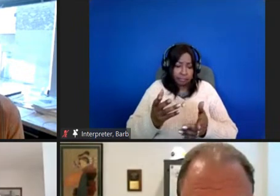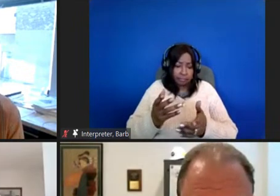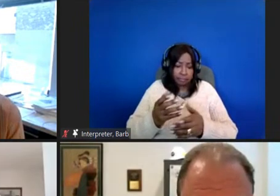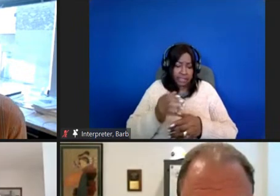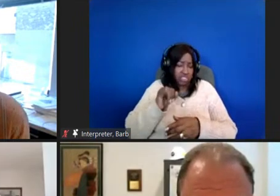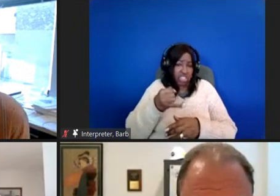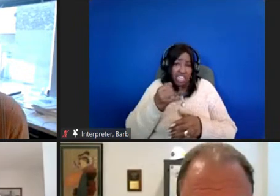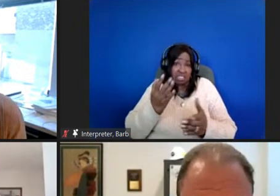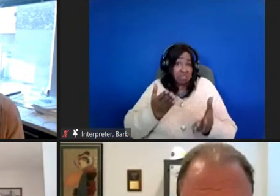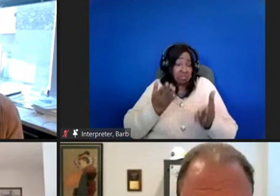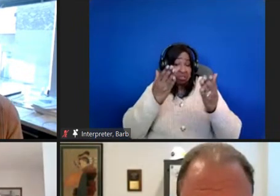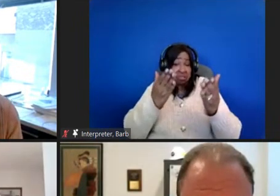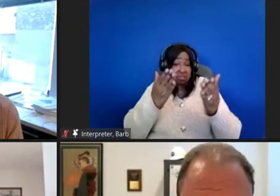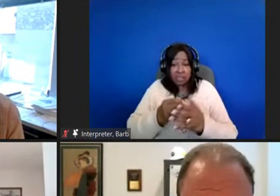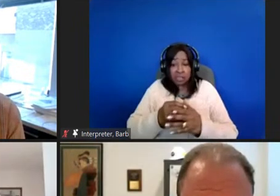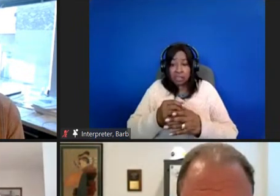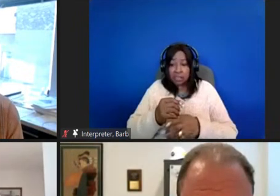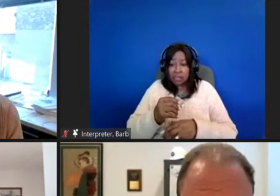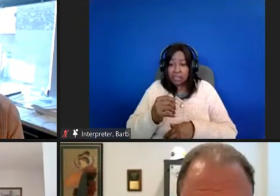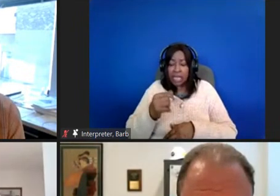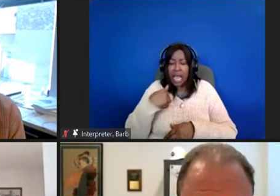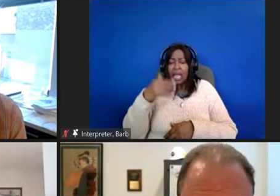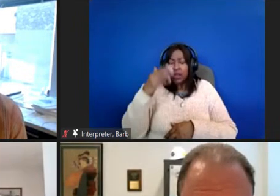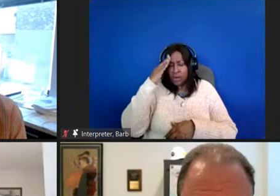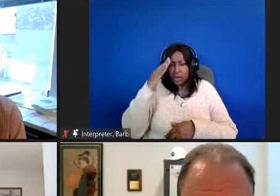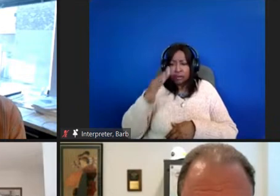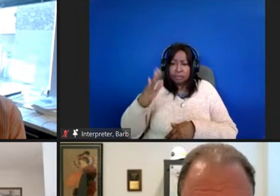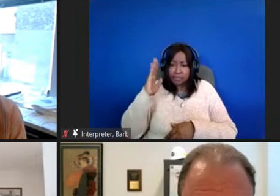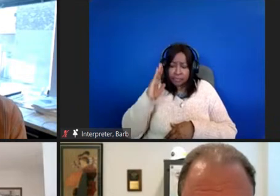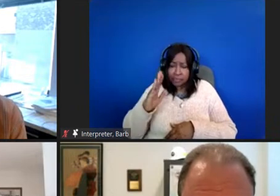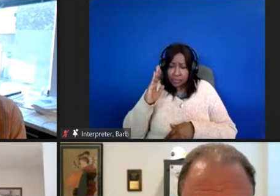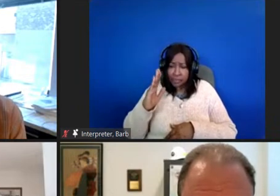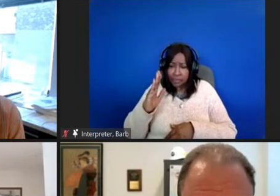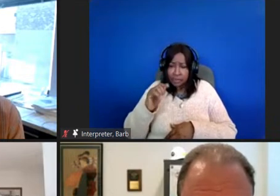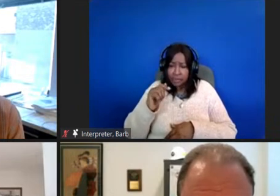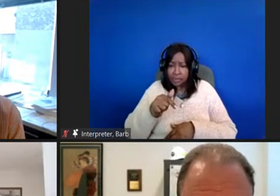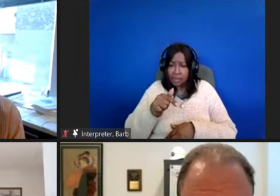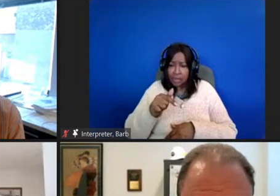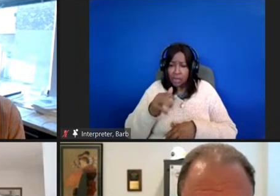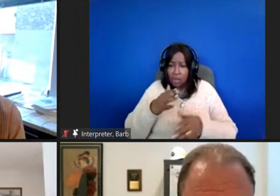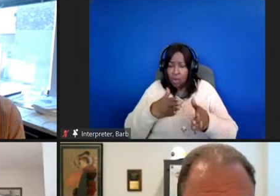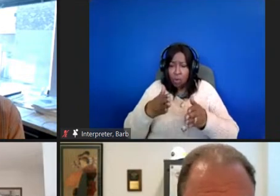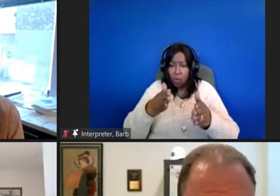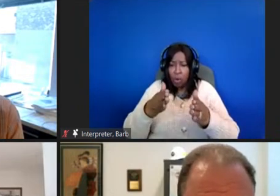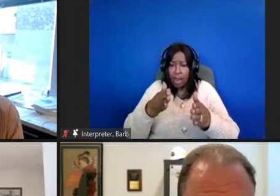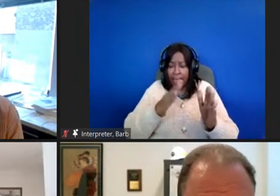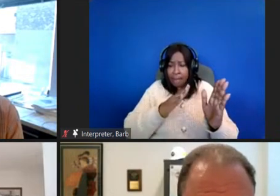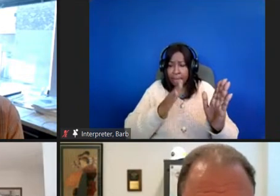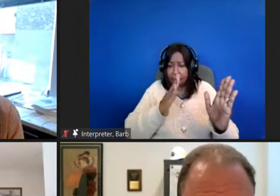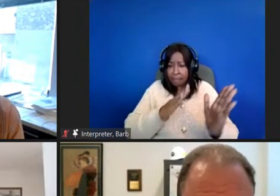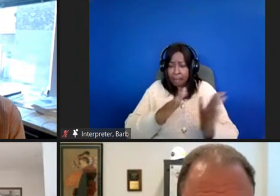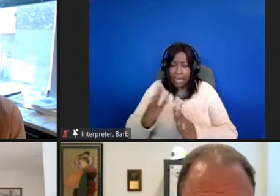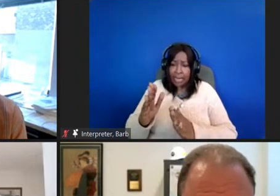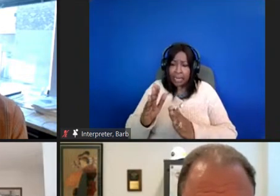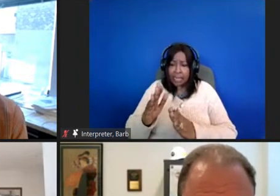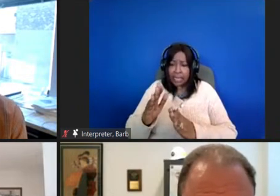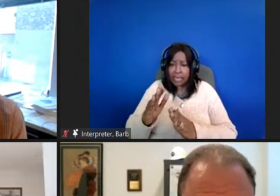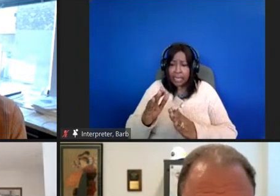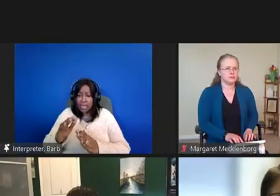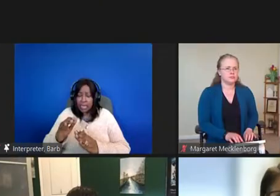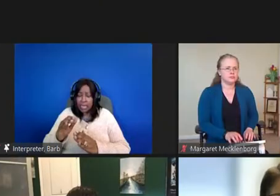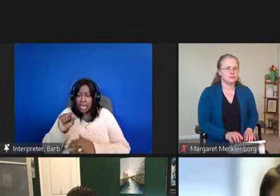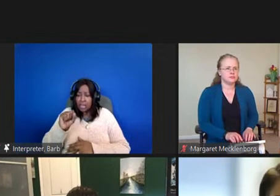This is just an idea. This is, I know that in the past in the wayfinding subcommittee, there's been constant talk about like a know before